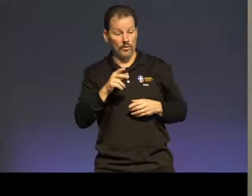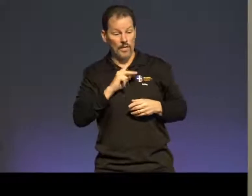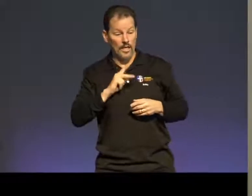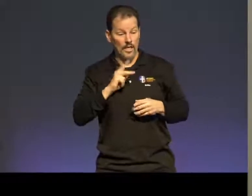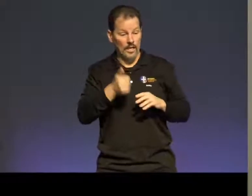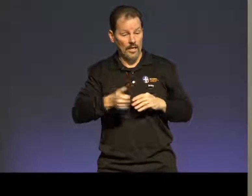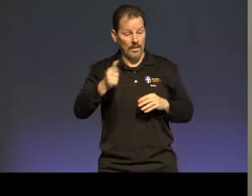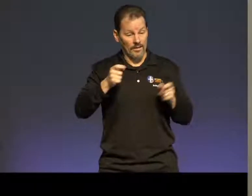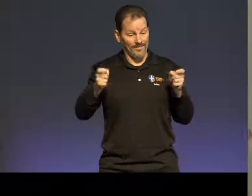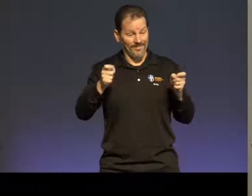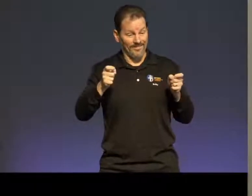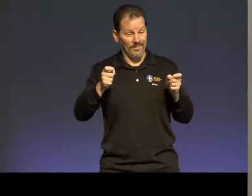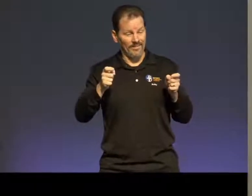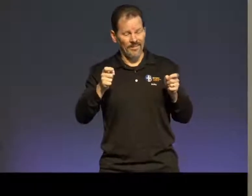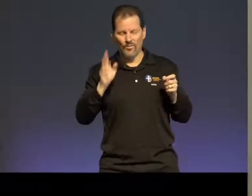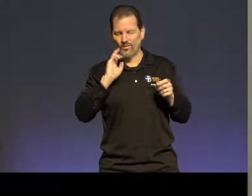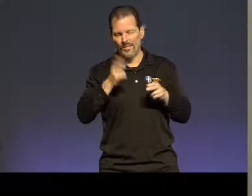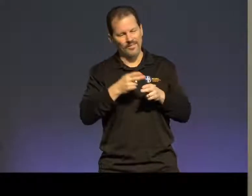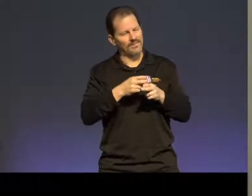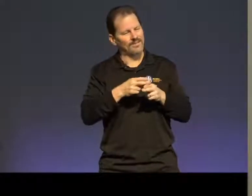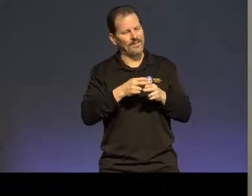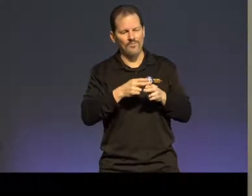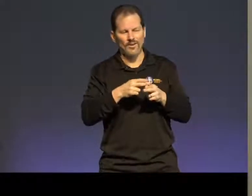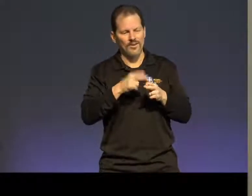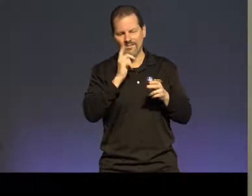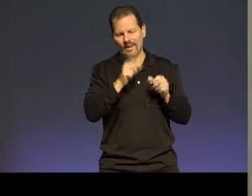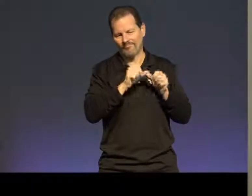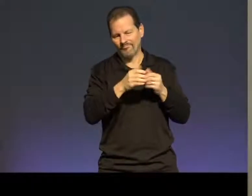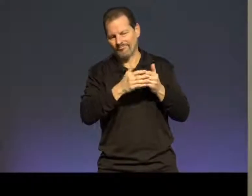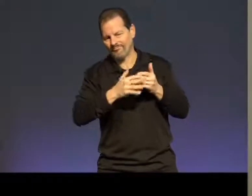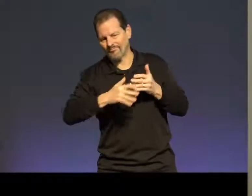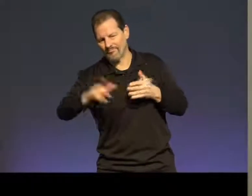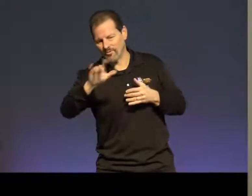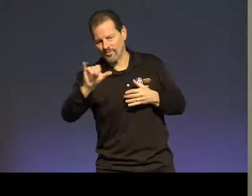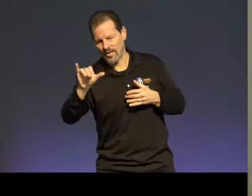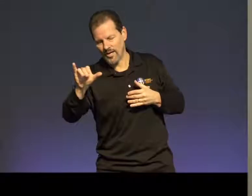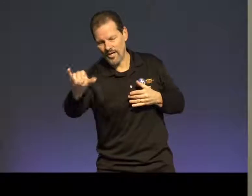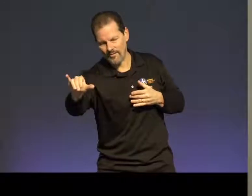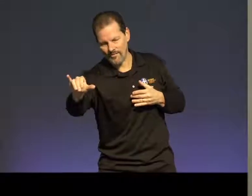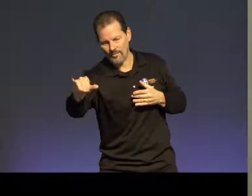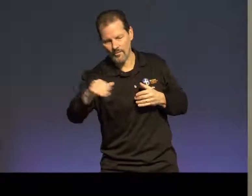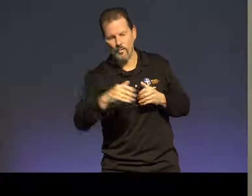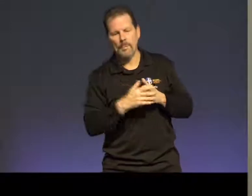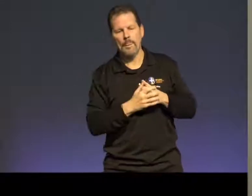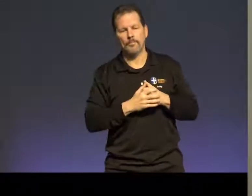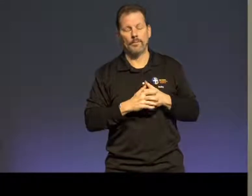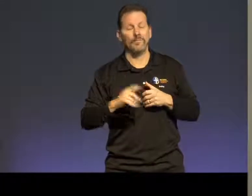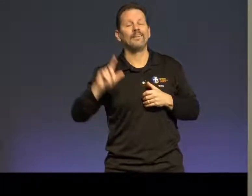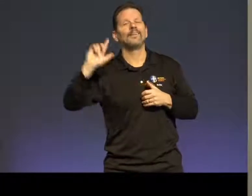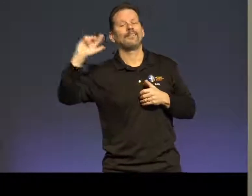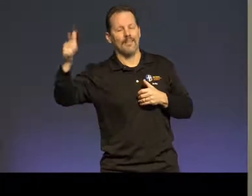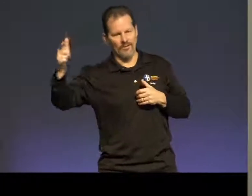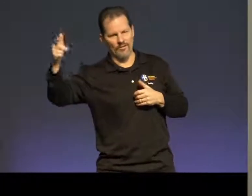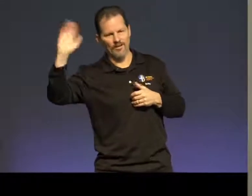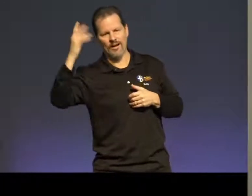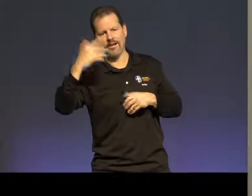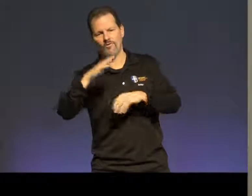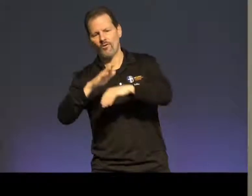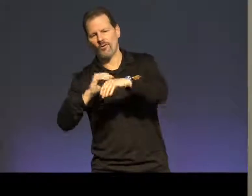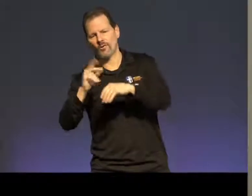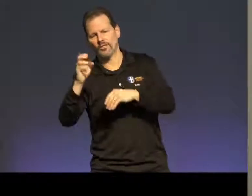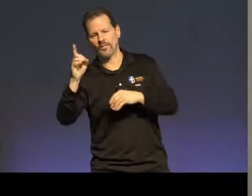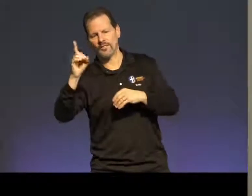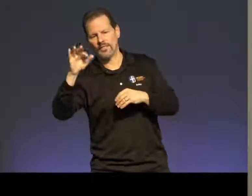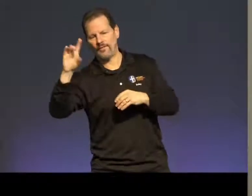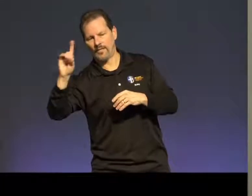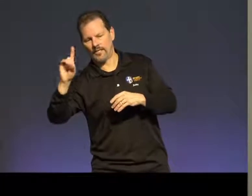We remember when he doesn't do what he's supposed to do later and God goes and calls David. But if we keep reading this text, it's here where God says, I